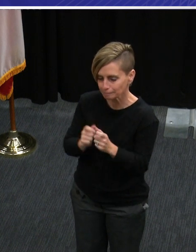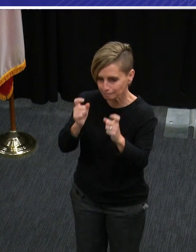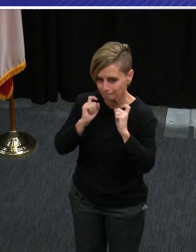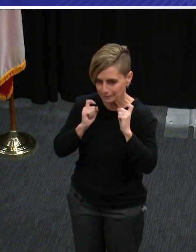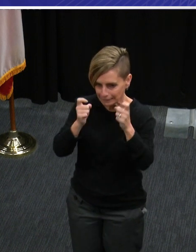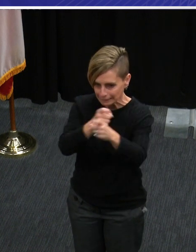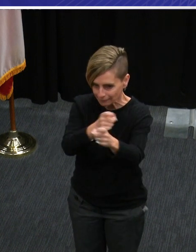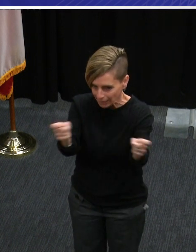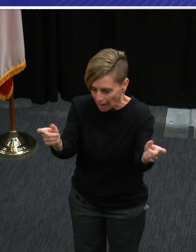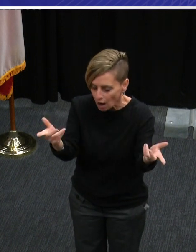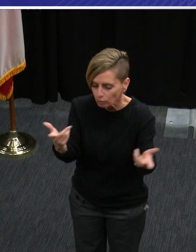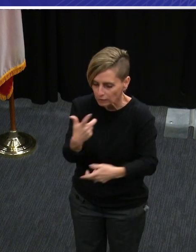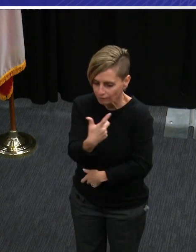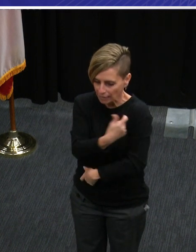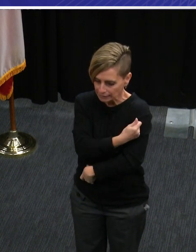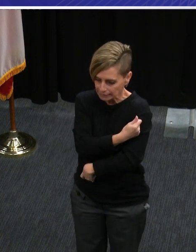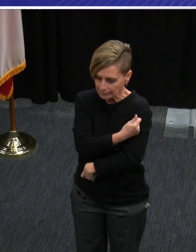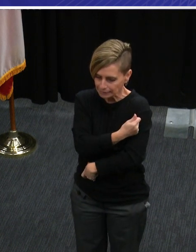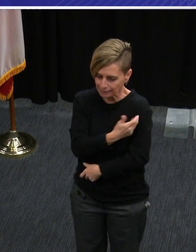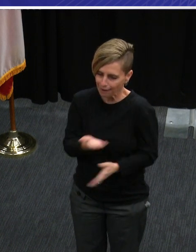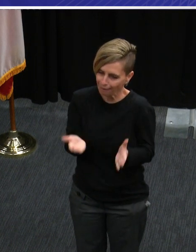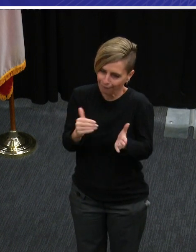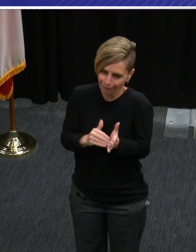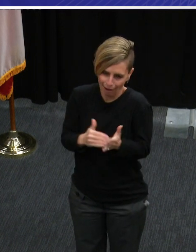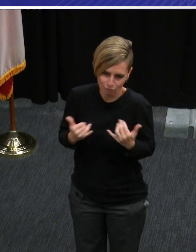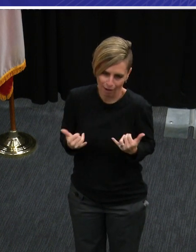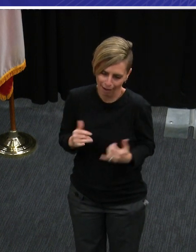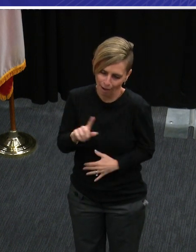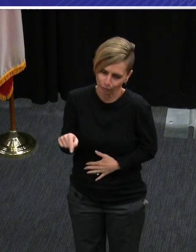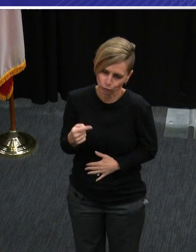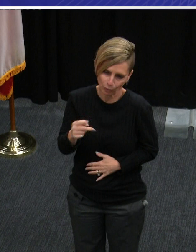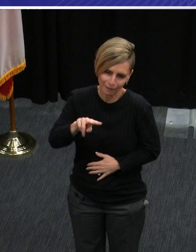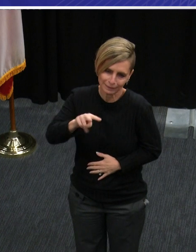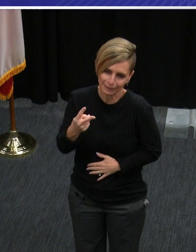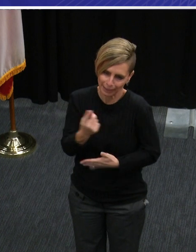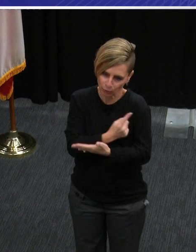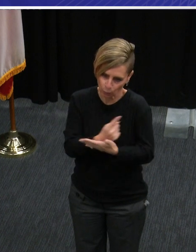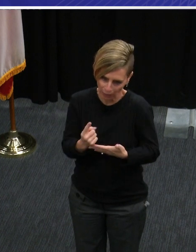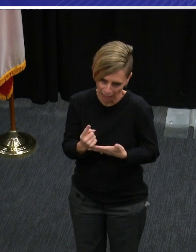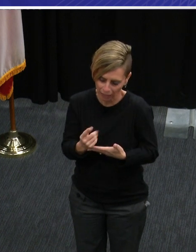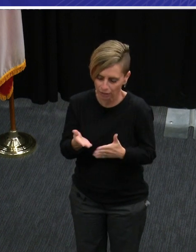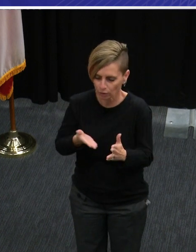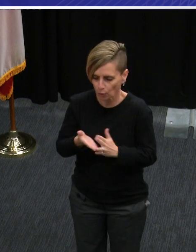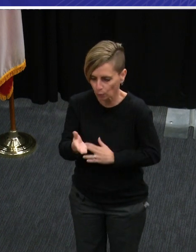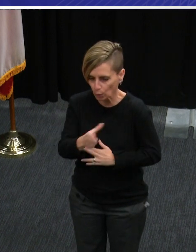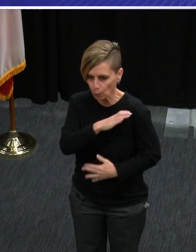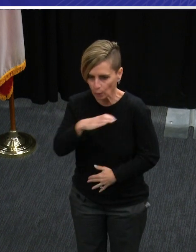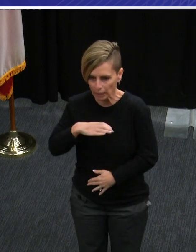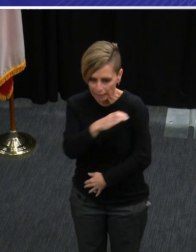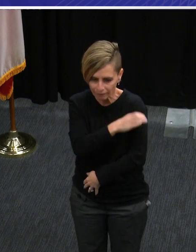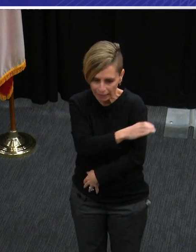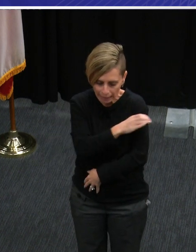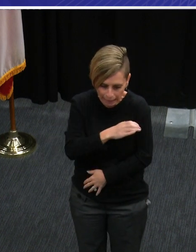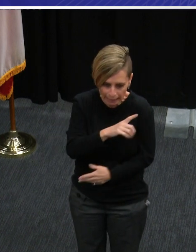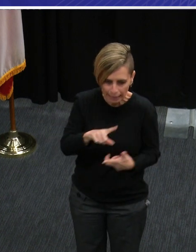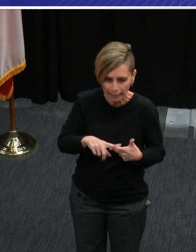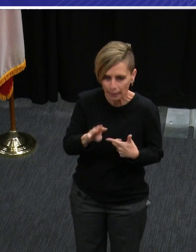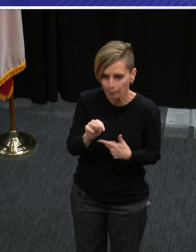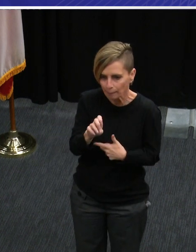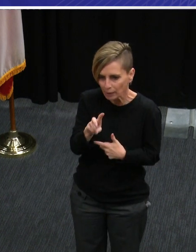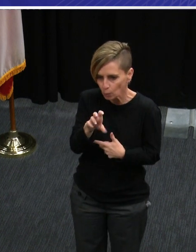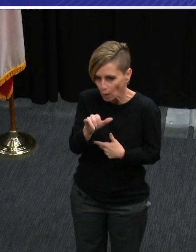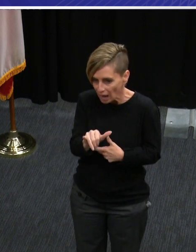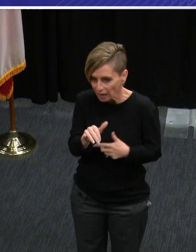done, and again, this is in week two, through Cleveland Clinic, some with Midway Specialty Care, some with Whole Family